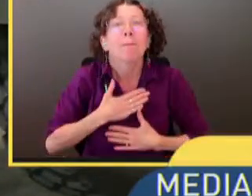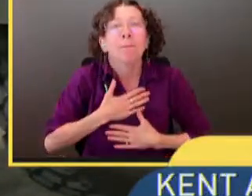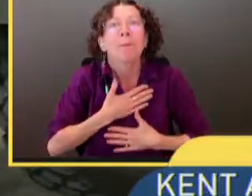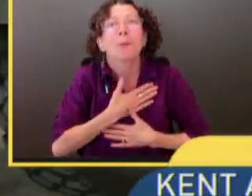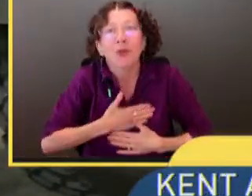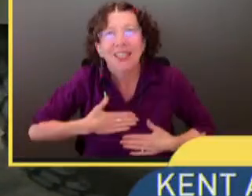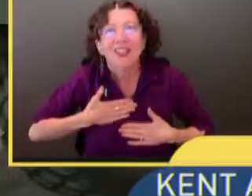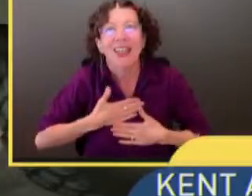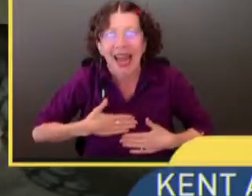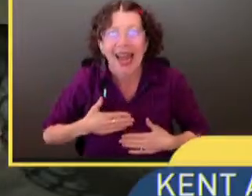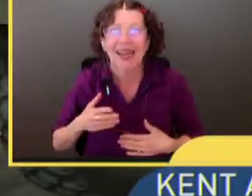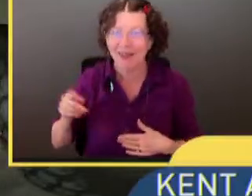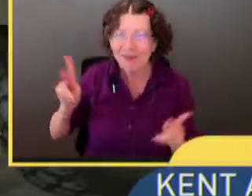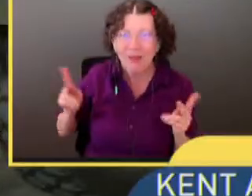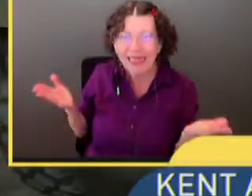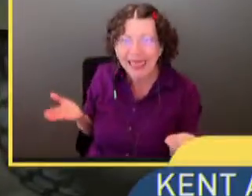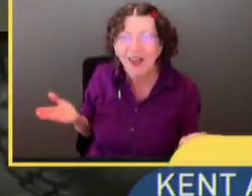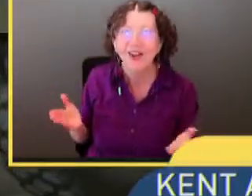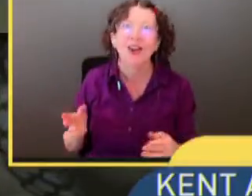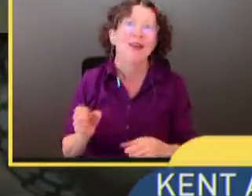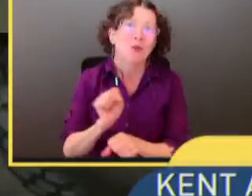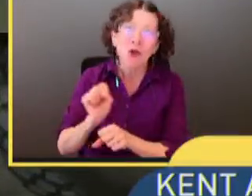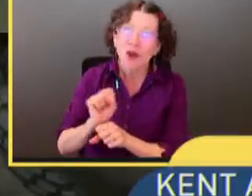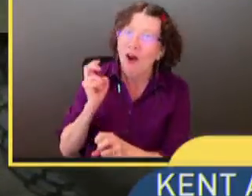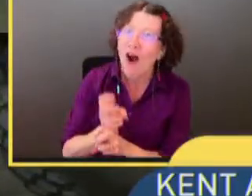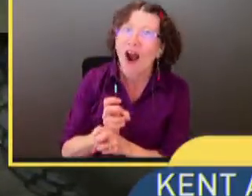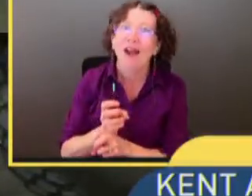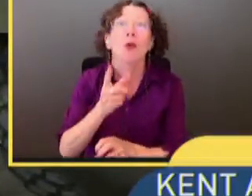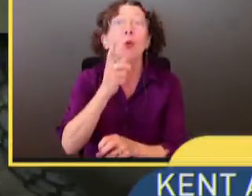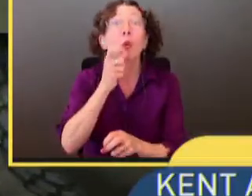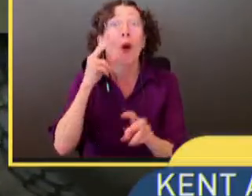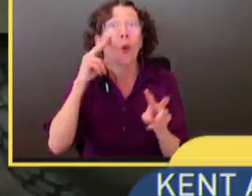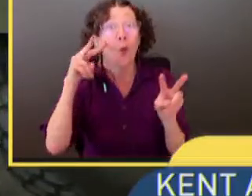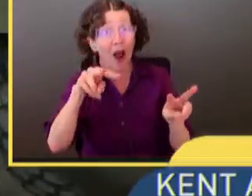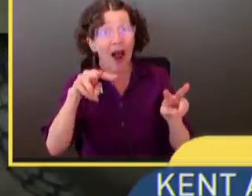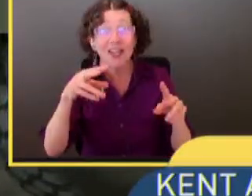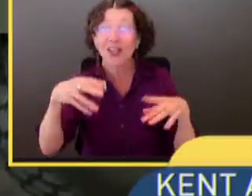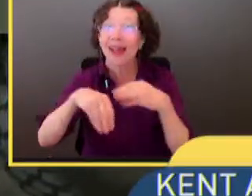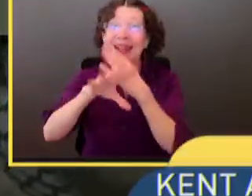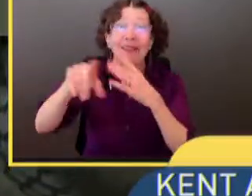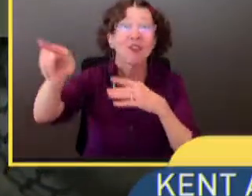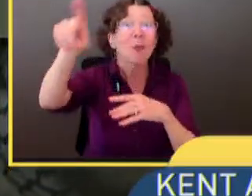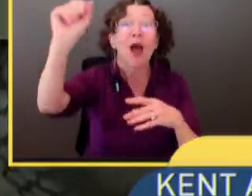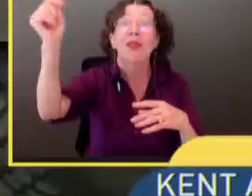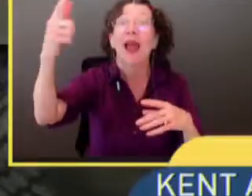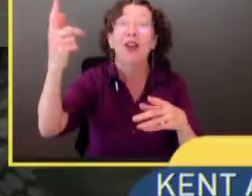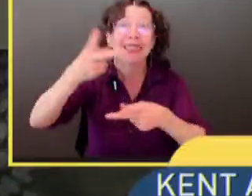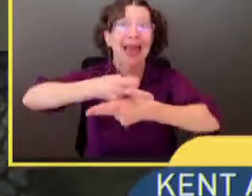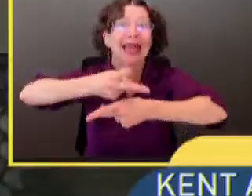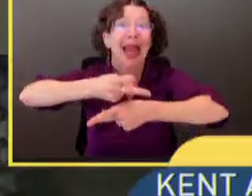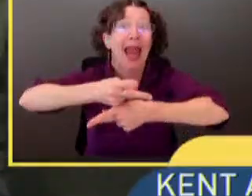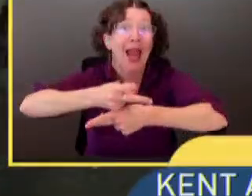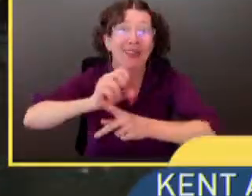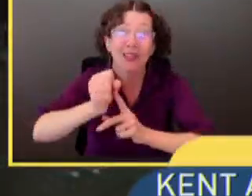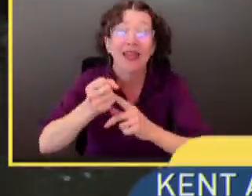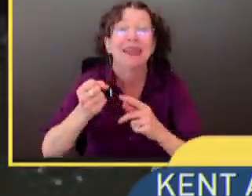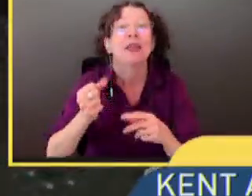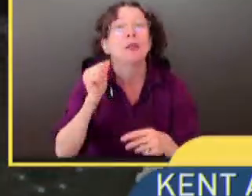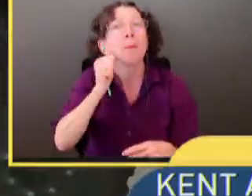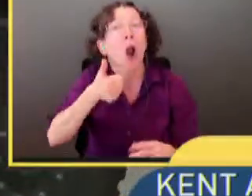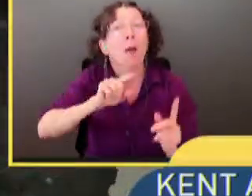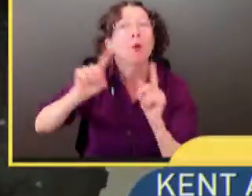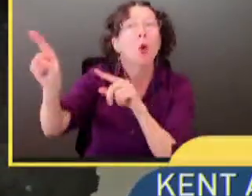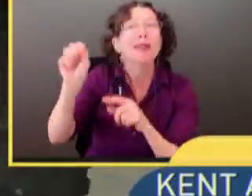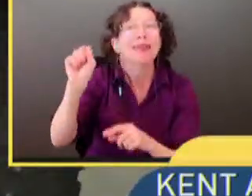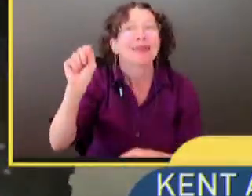so many folks. We have legislators here. We have so many first responders and folks who are involved. And I just want to pass on, on behalf of the people of the state of Washington, how